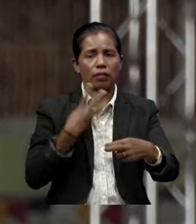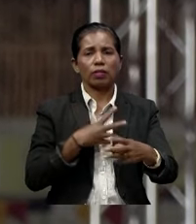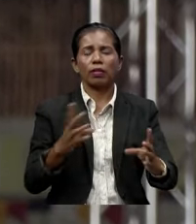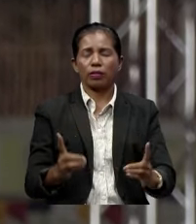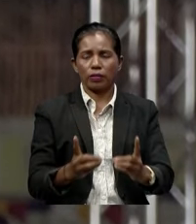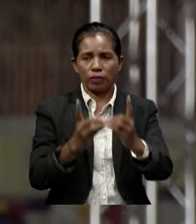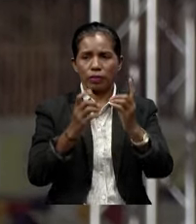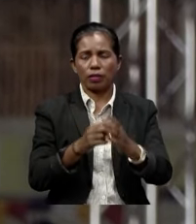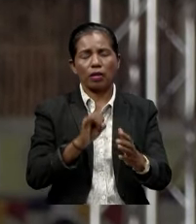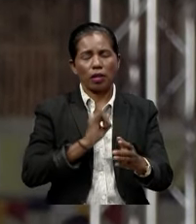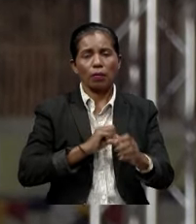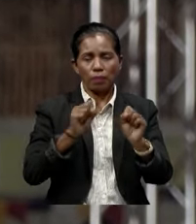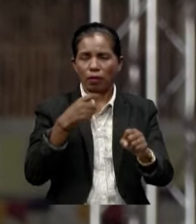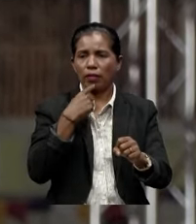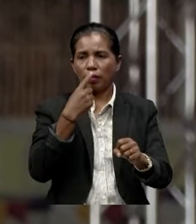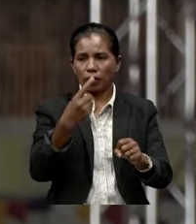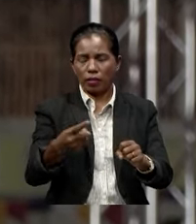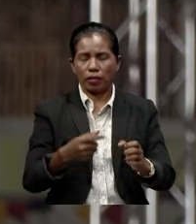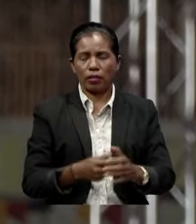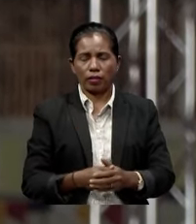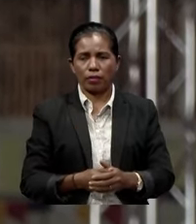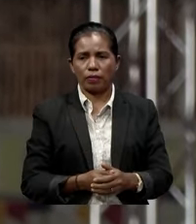I can say, forgotten